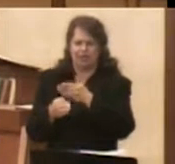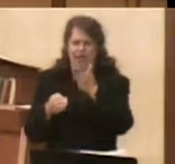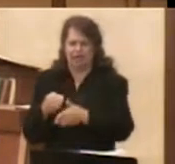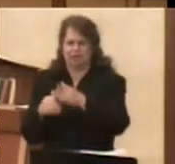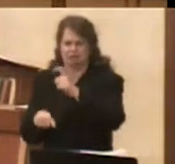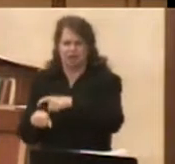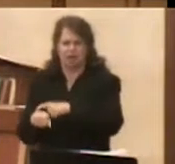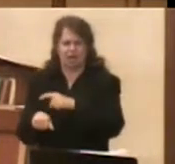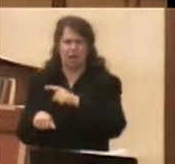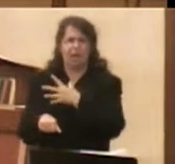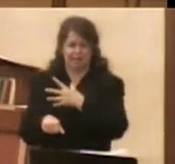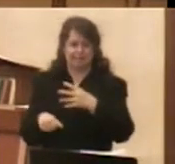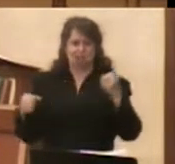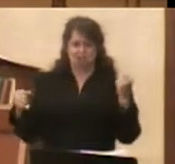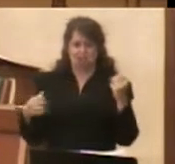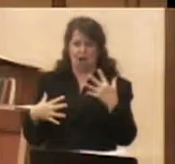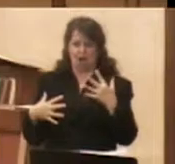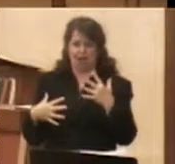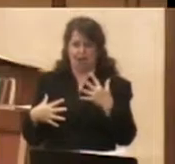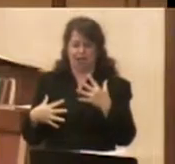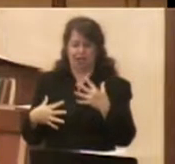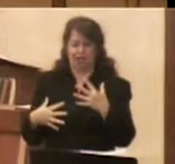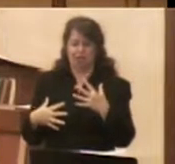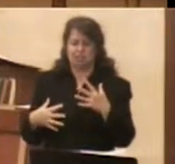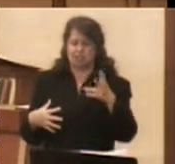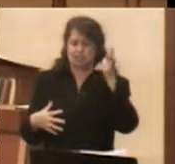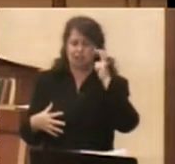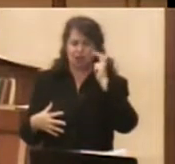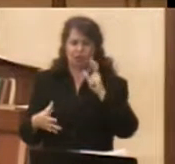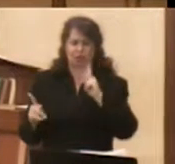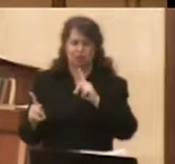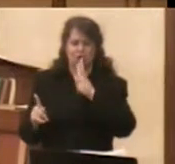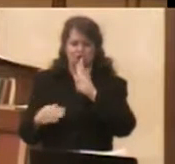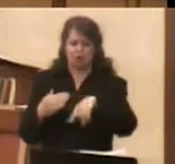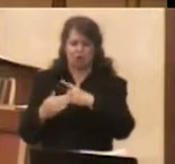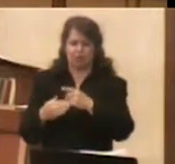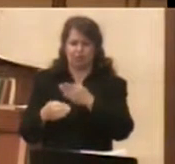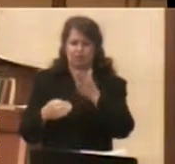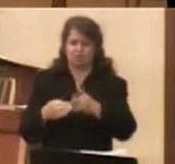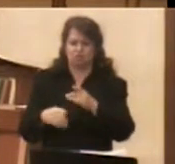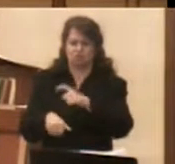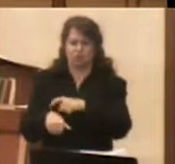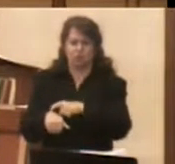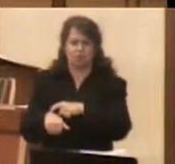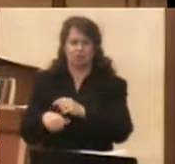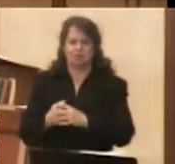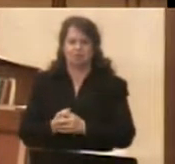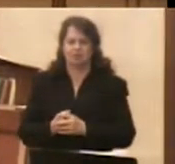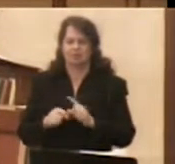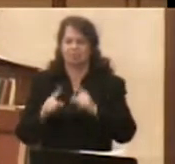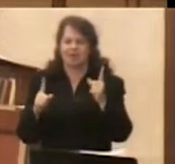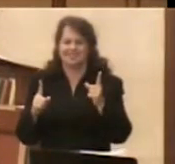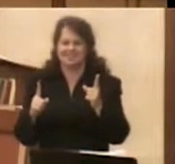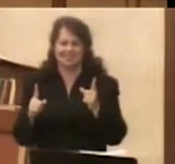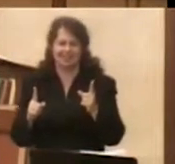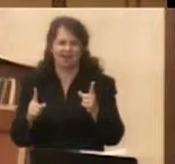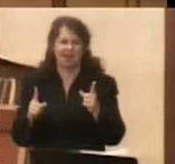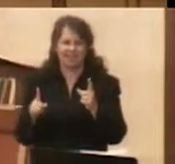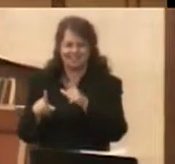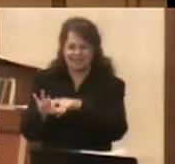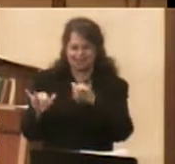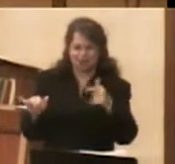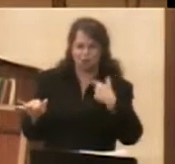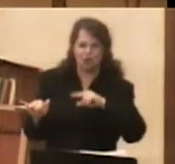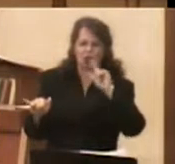it is scary in these interpretations. But underneath it all, we hope to lift up